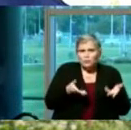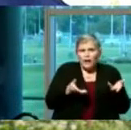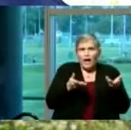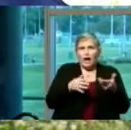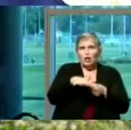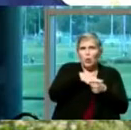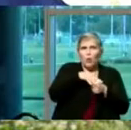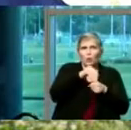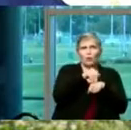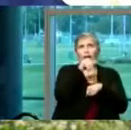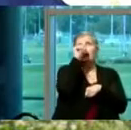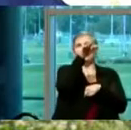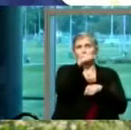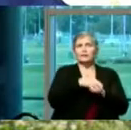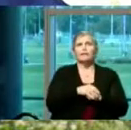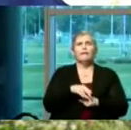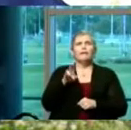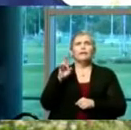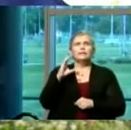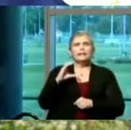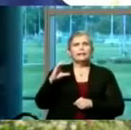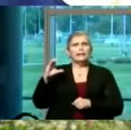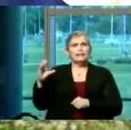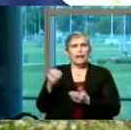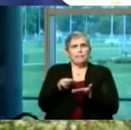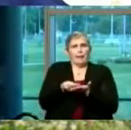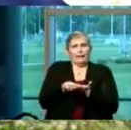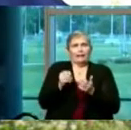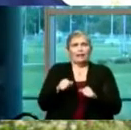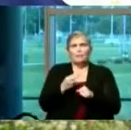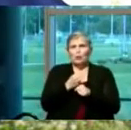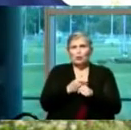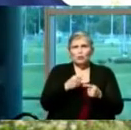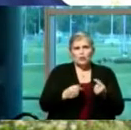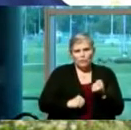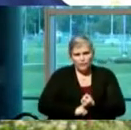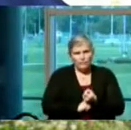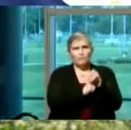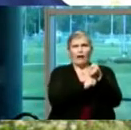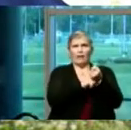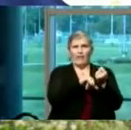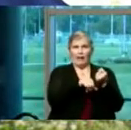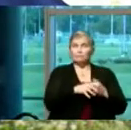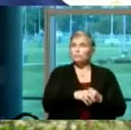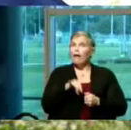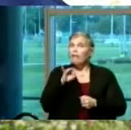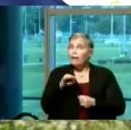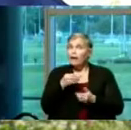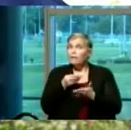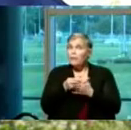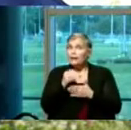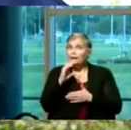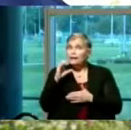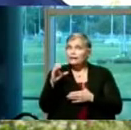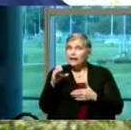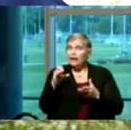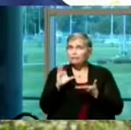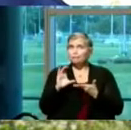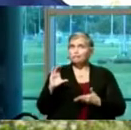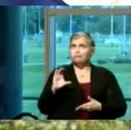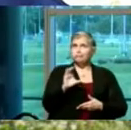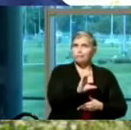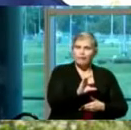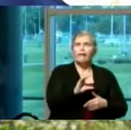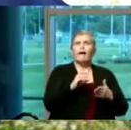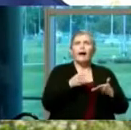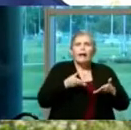the CCC resources can be used to fund this effort. And if they are used, they will be at a significant level that will